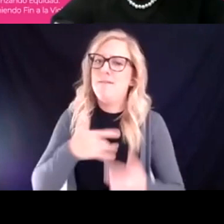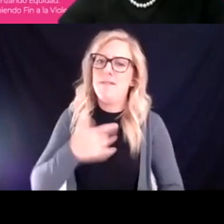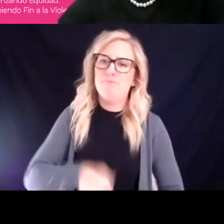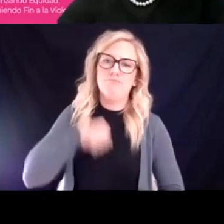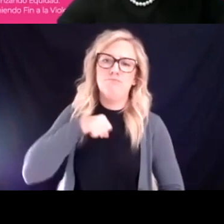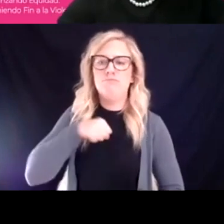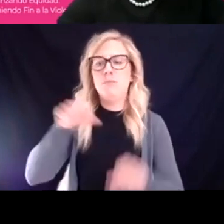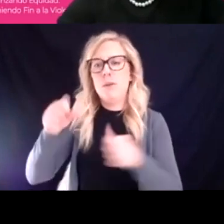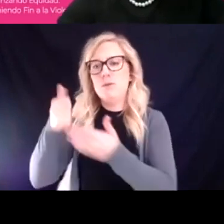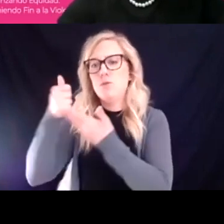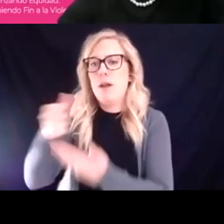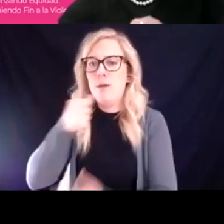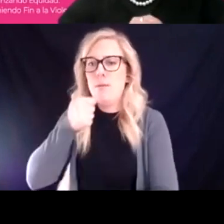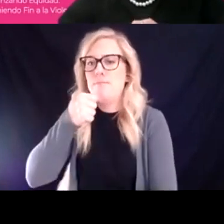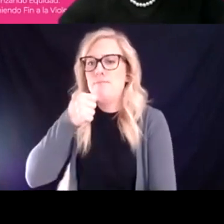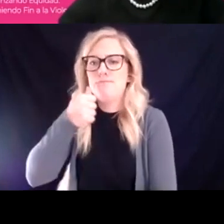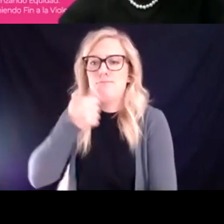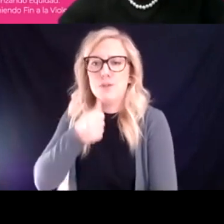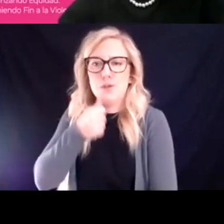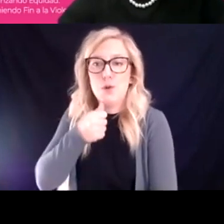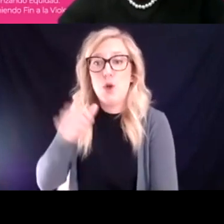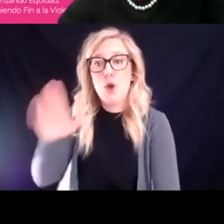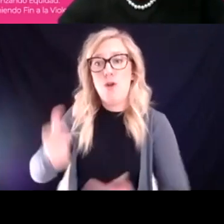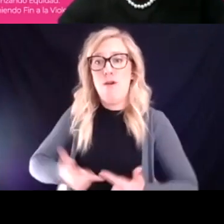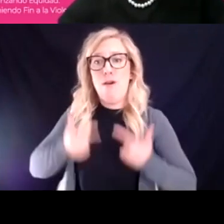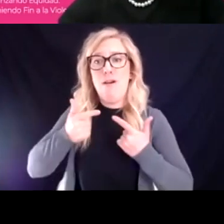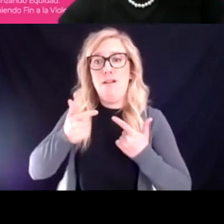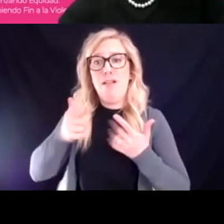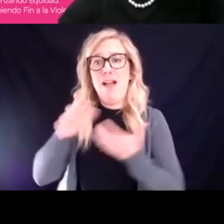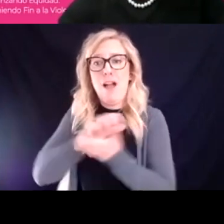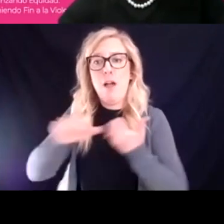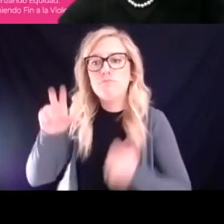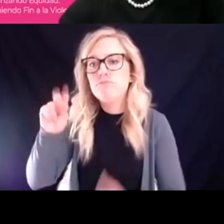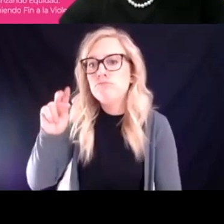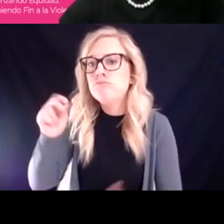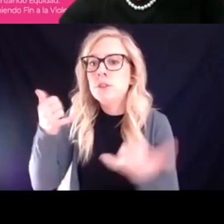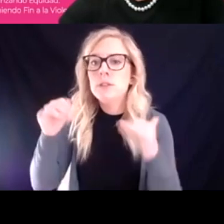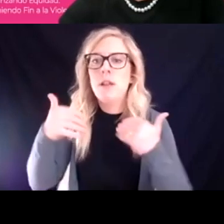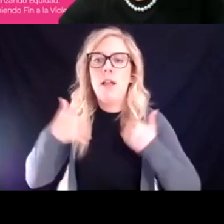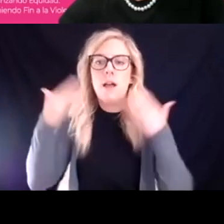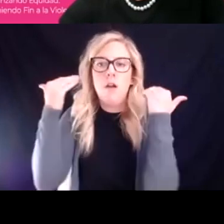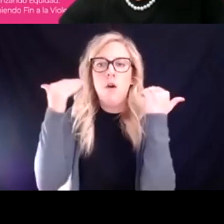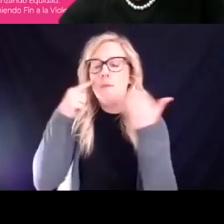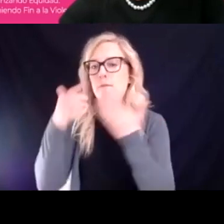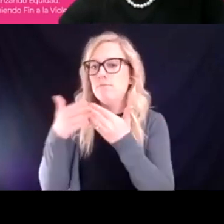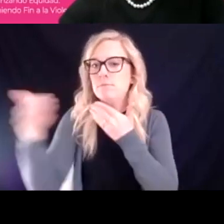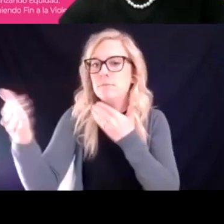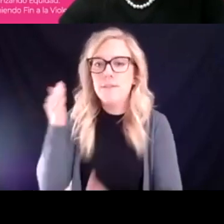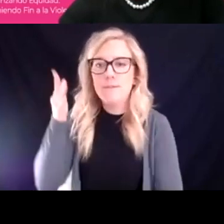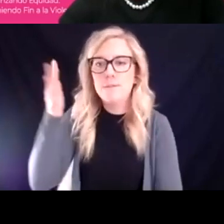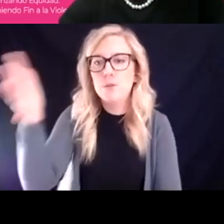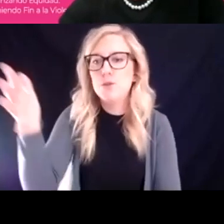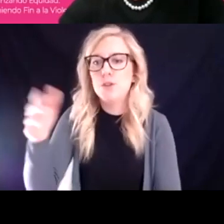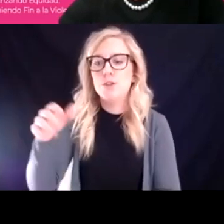did not come to an end because of this, because she was able to have hope for the future. She was able to move forward with our